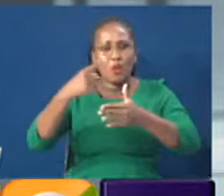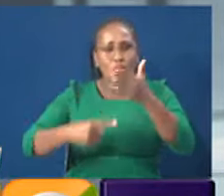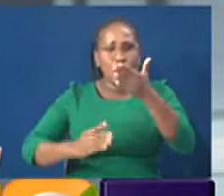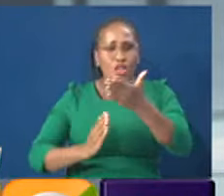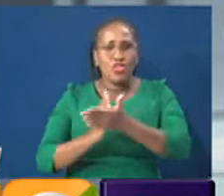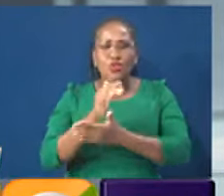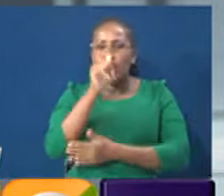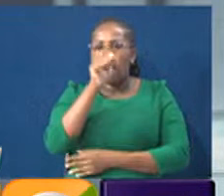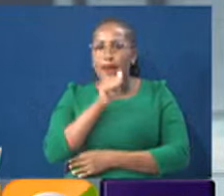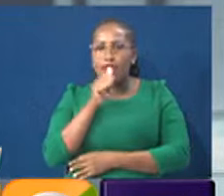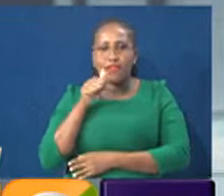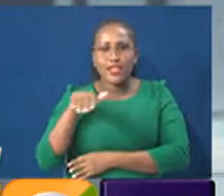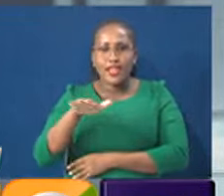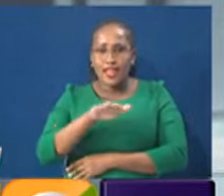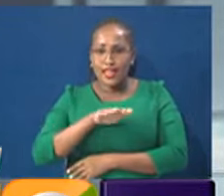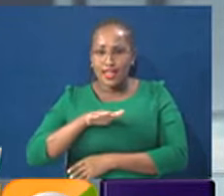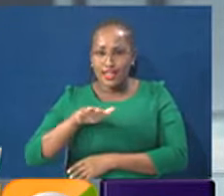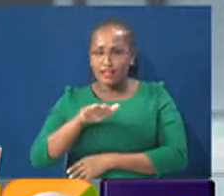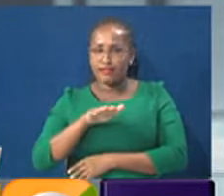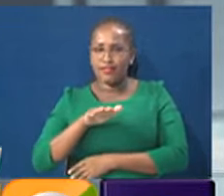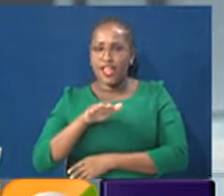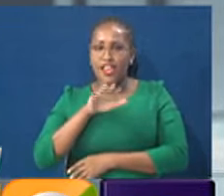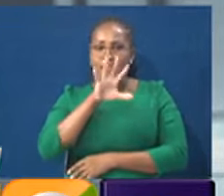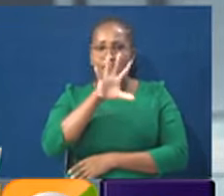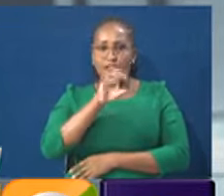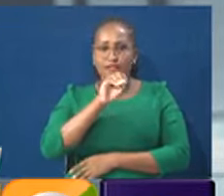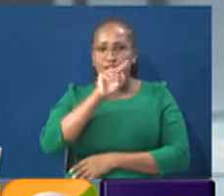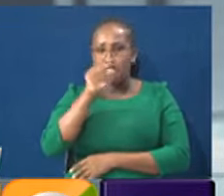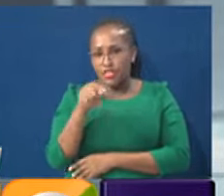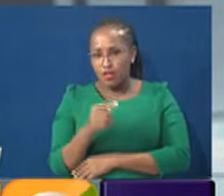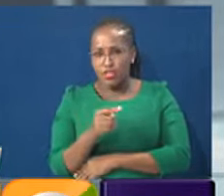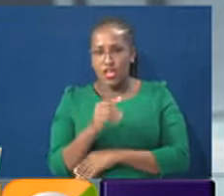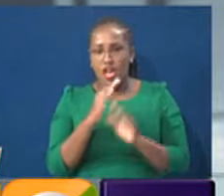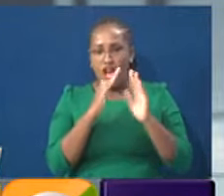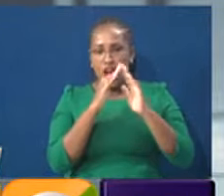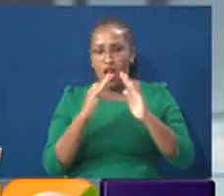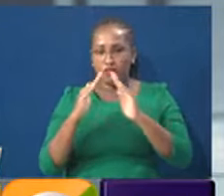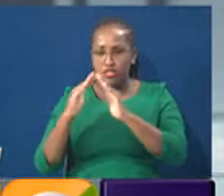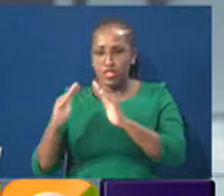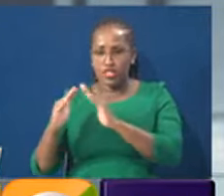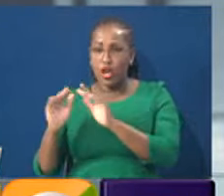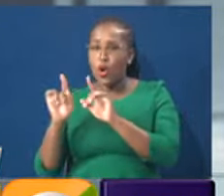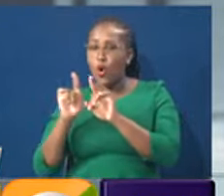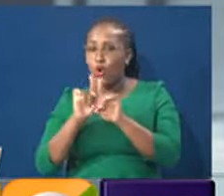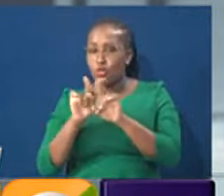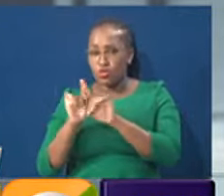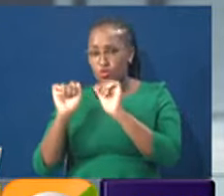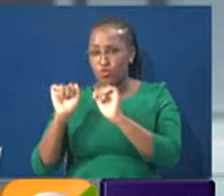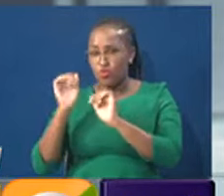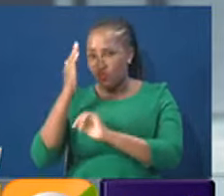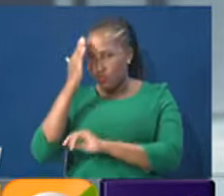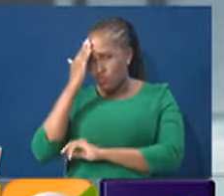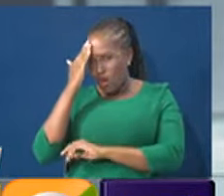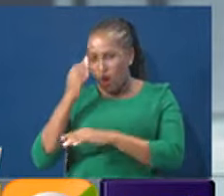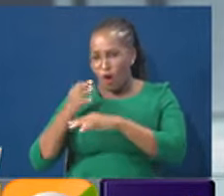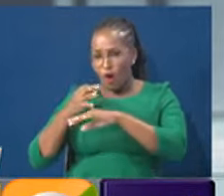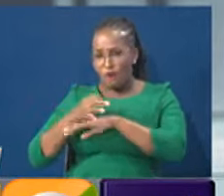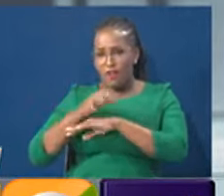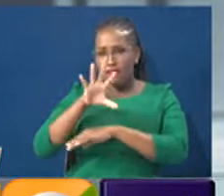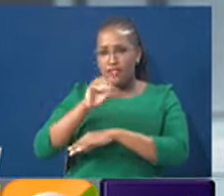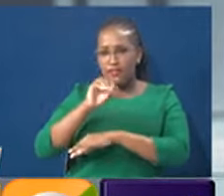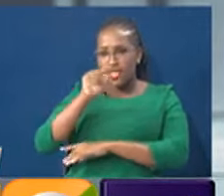private sector is 50,000 units. Also to note that out of the